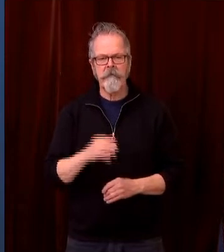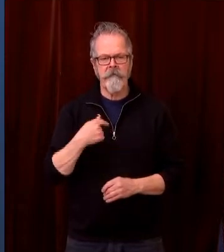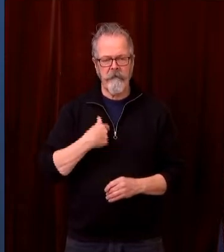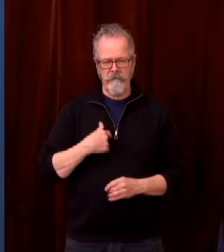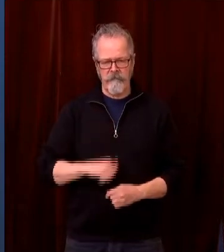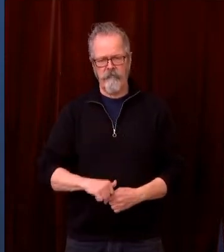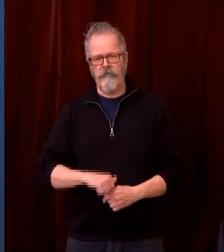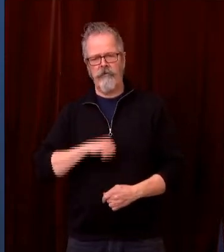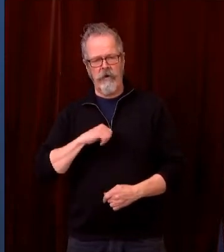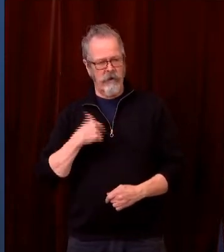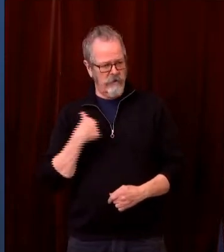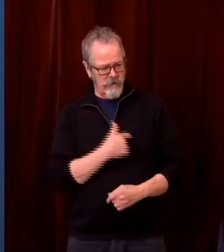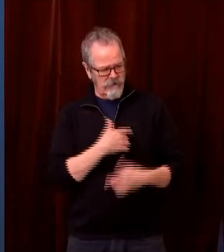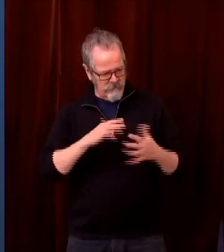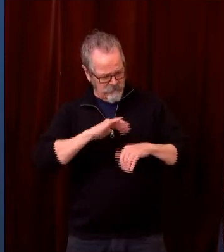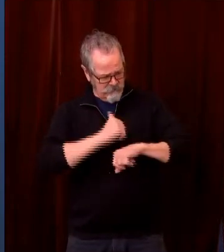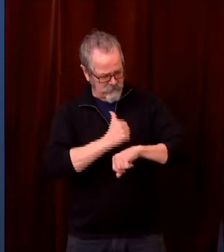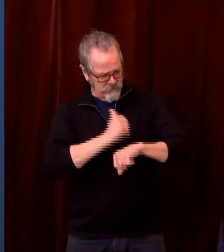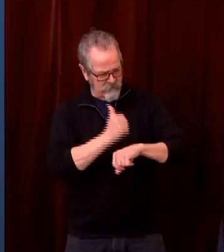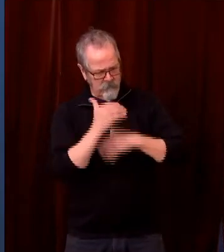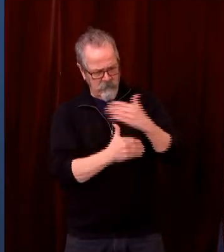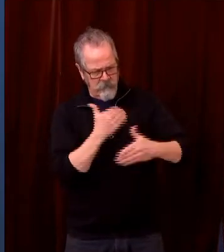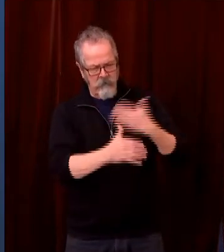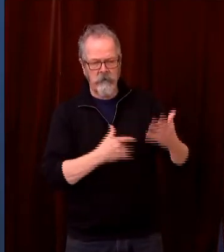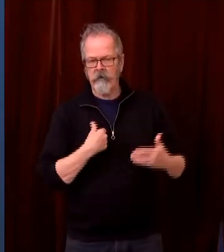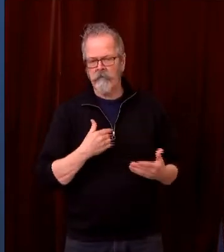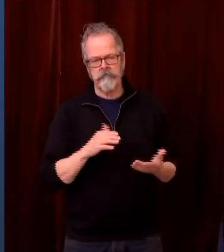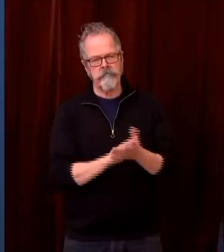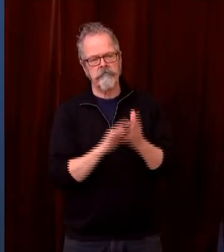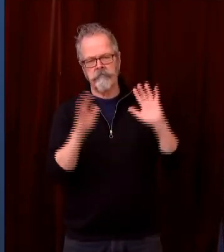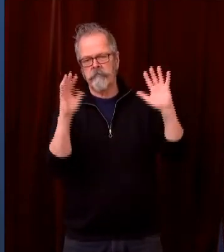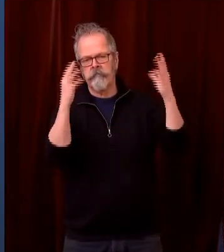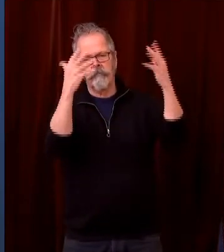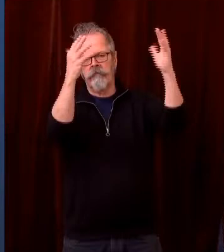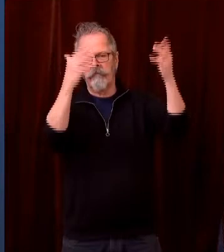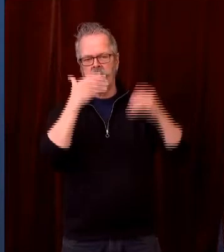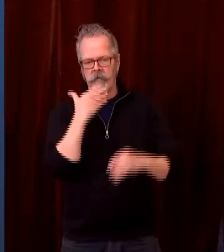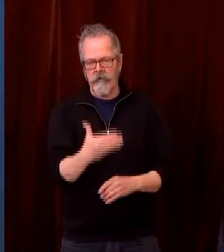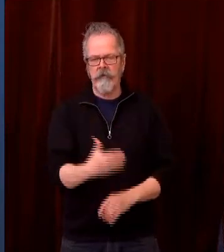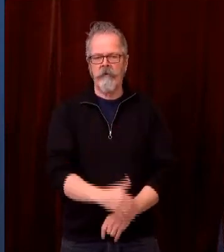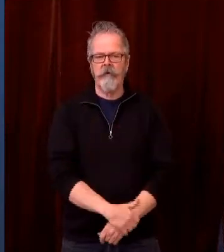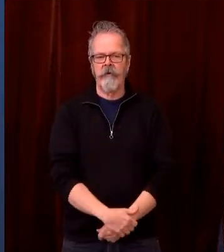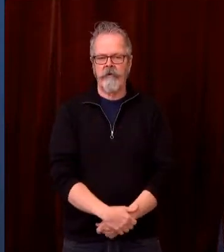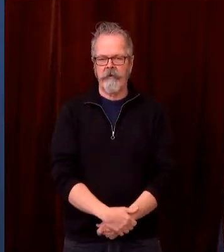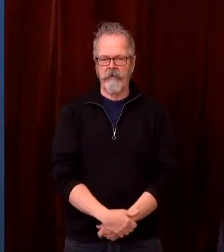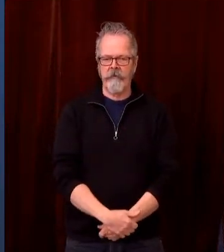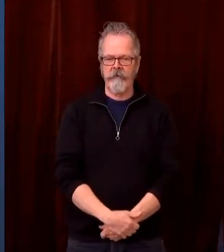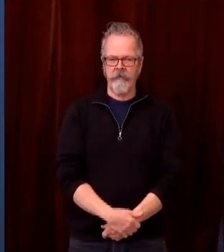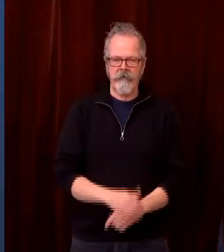be proud of. And we're not done yet. Next question comes from Hannah with Cairo Radio.